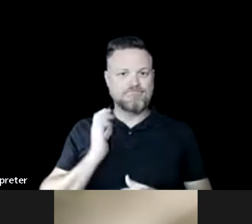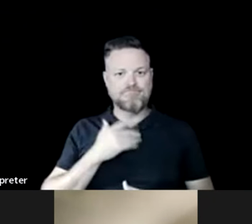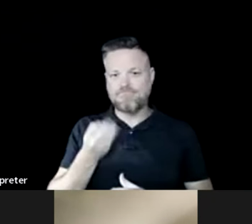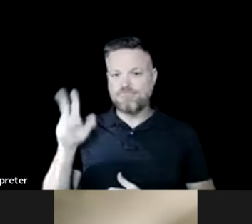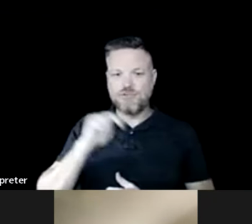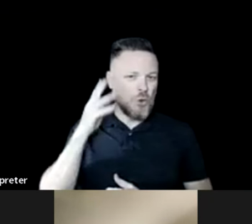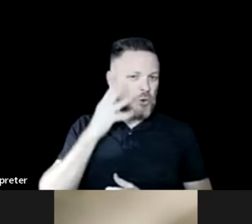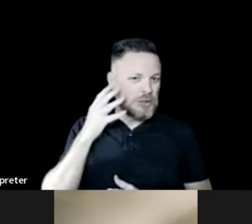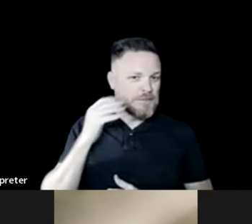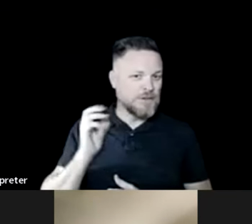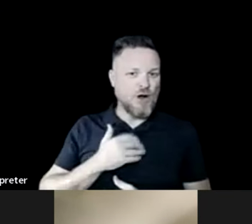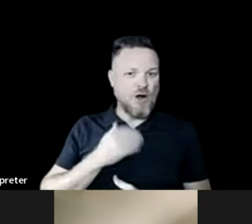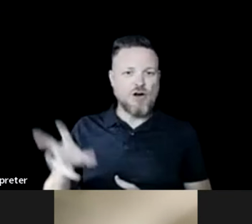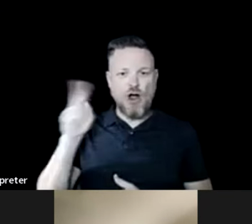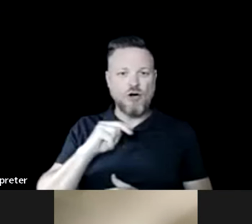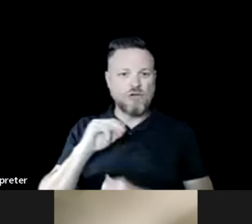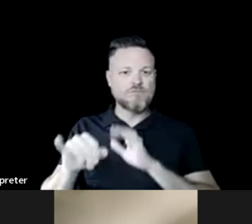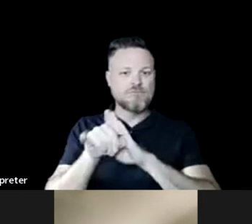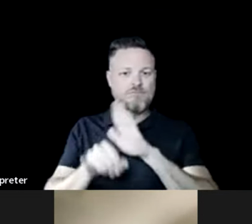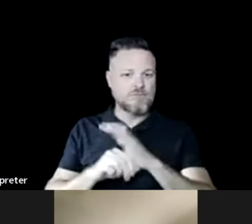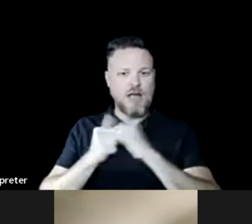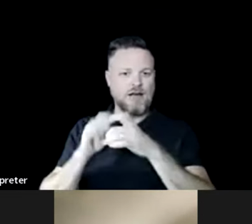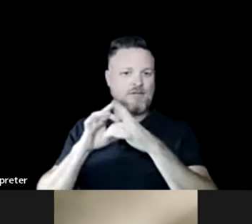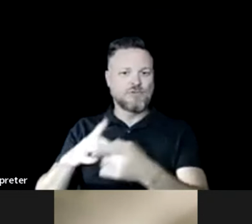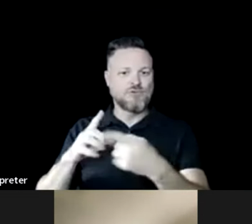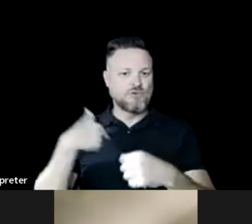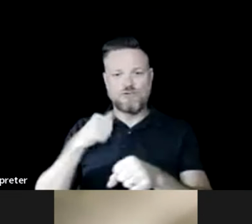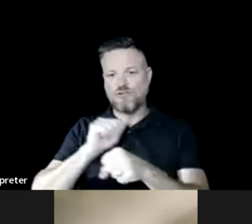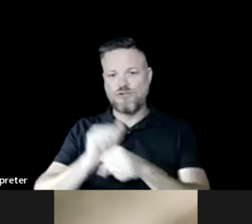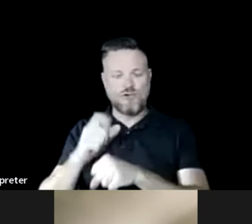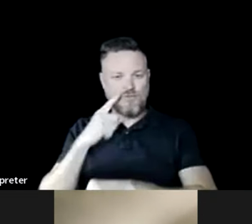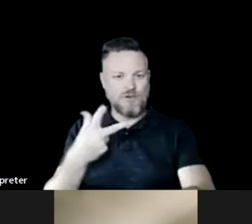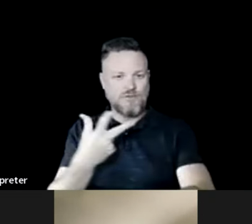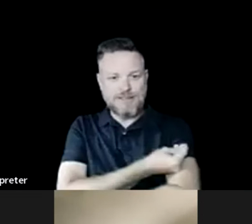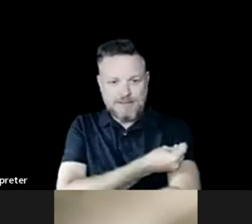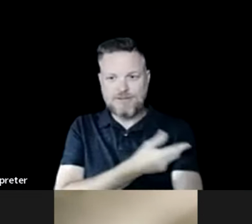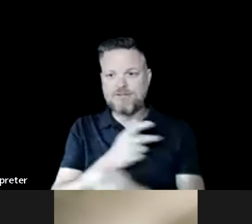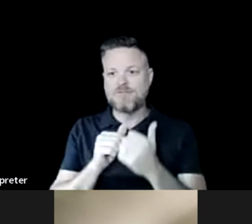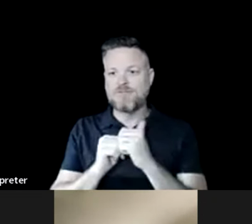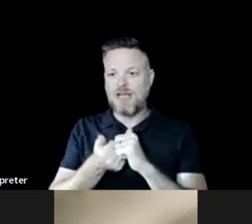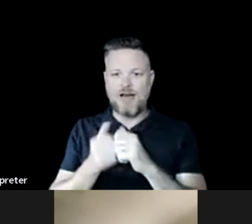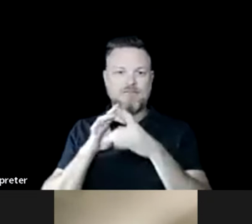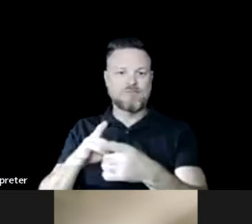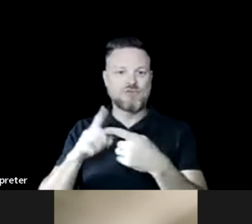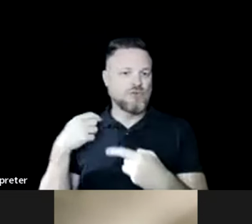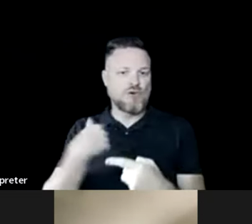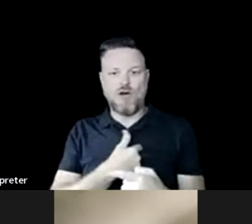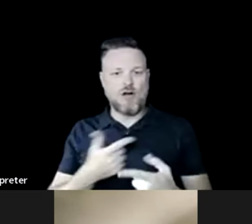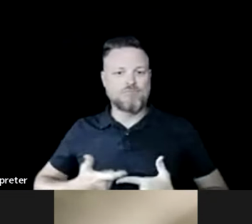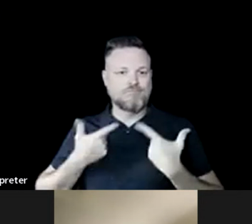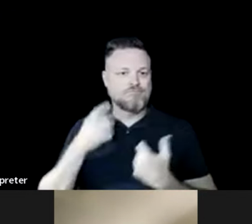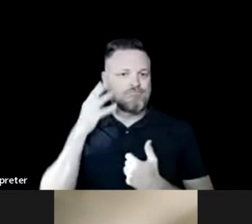experience, our own lived identity, how this relates to the work that we're doing around vaccine, how it relates to our lived experience